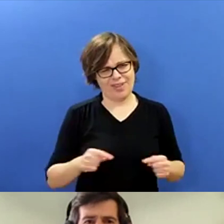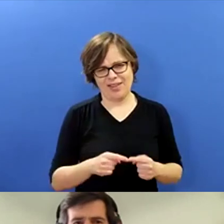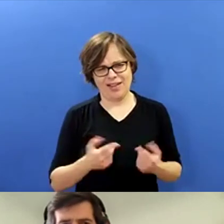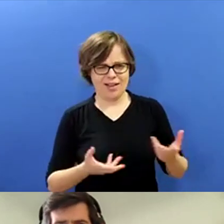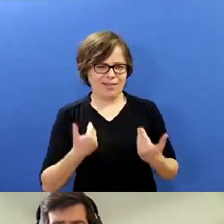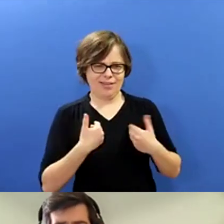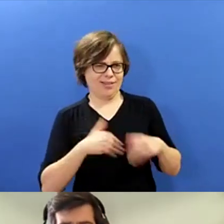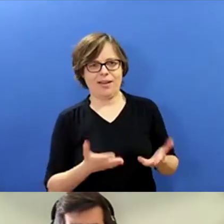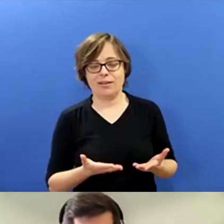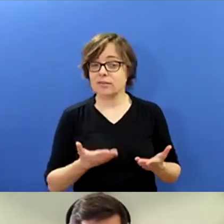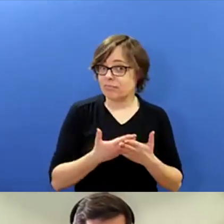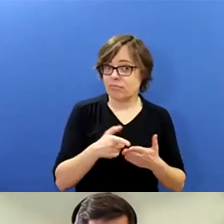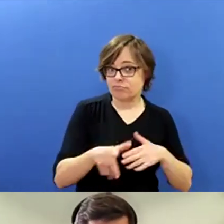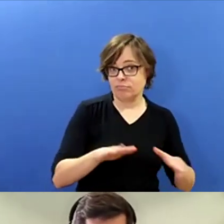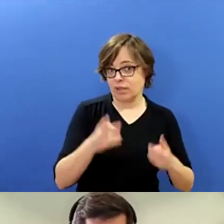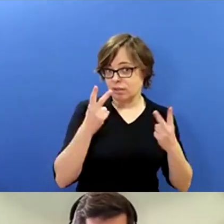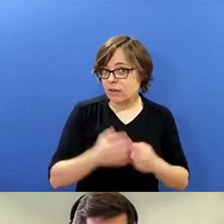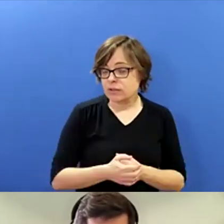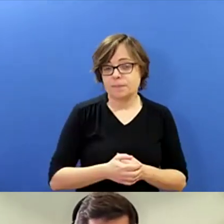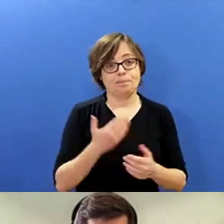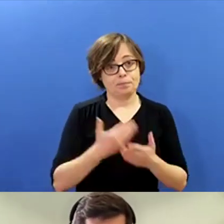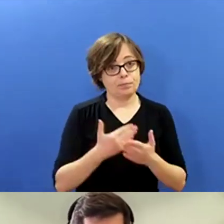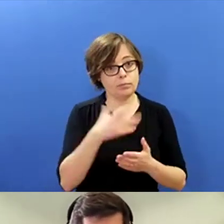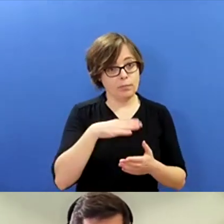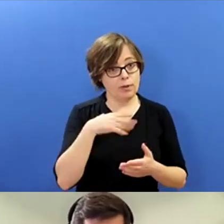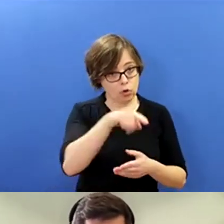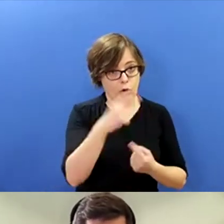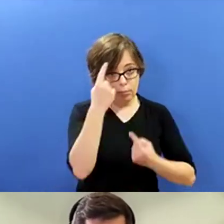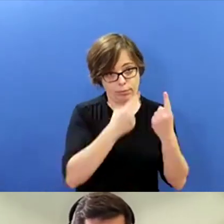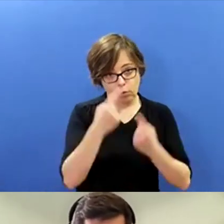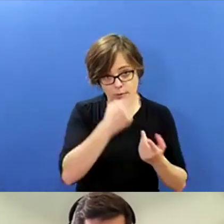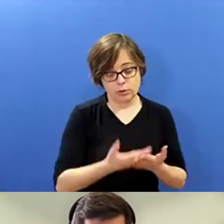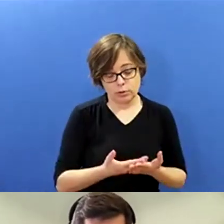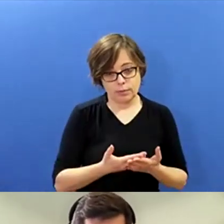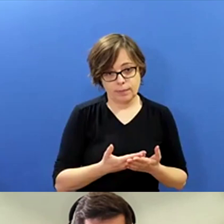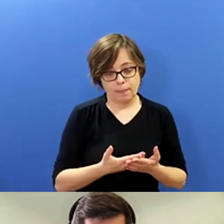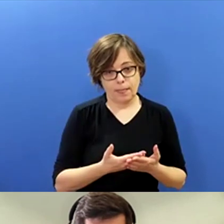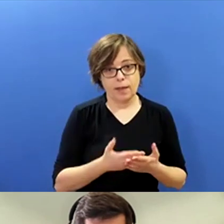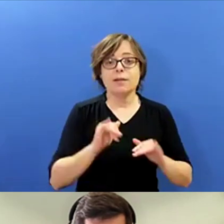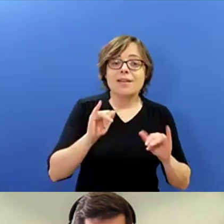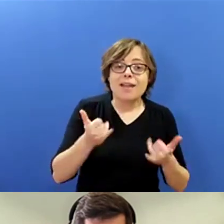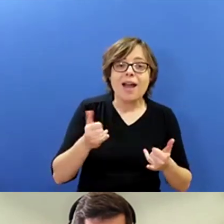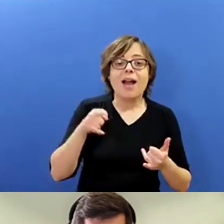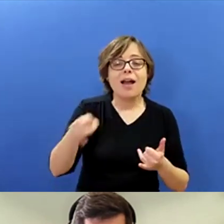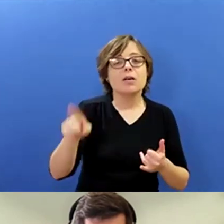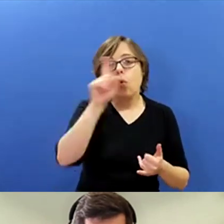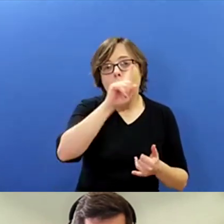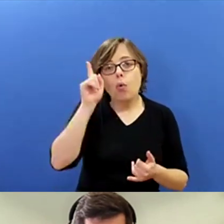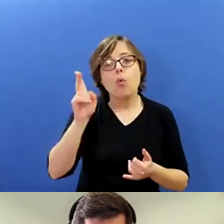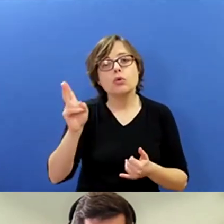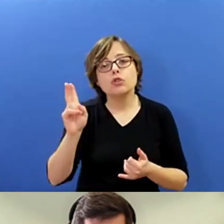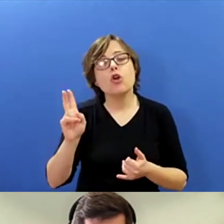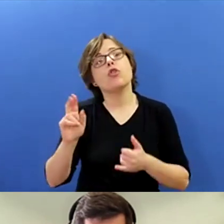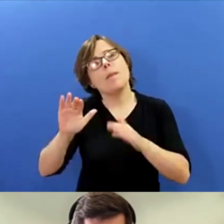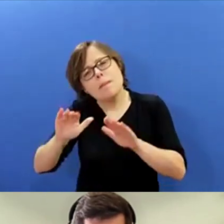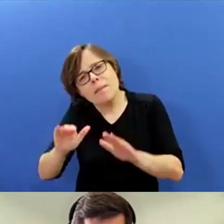topic on how to activate difficult groups which are difficult to reach out. And